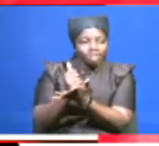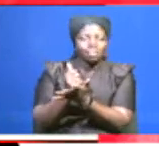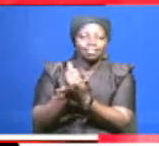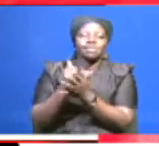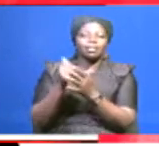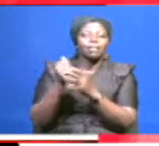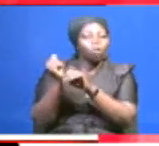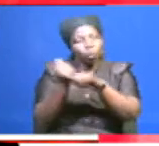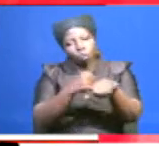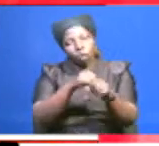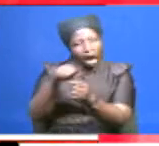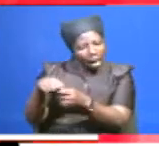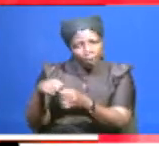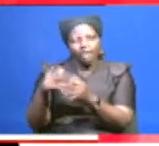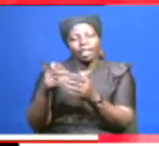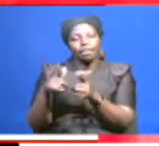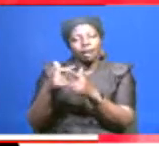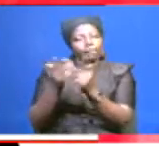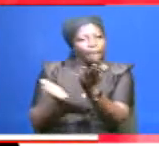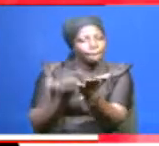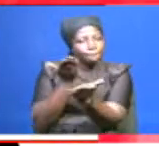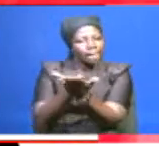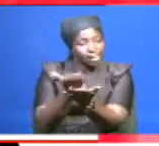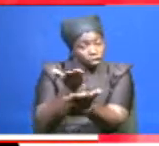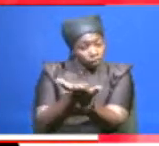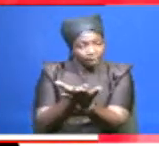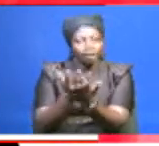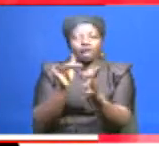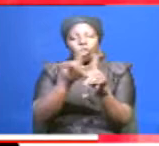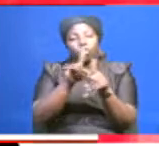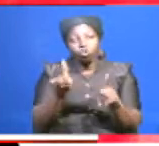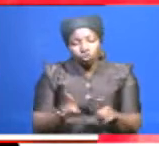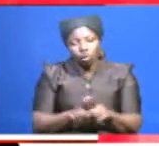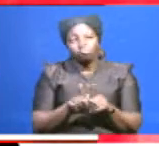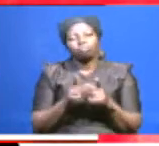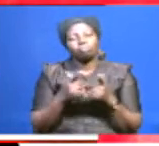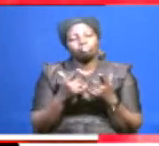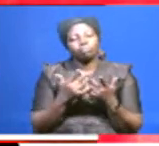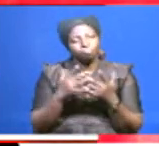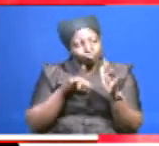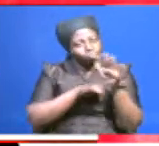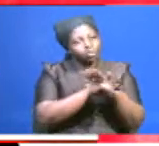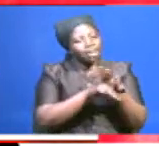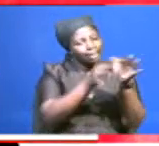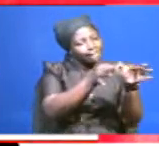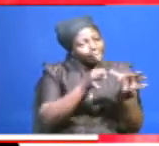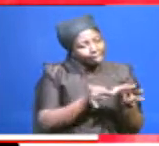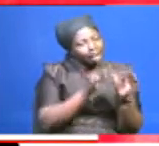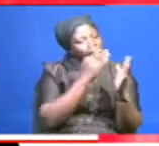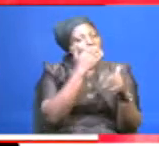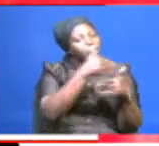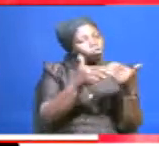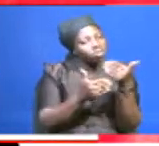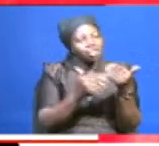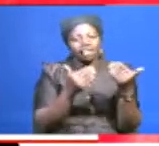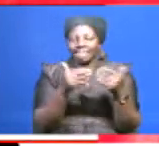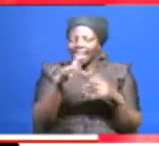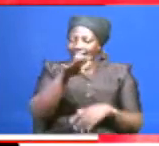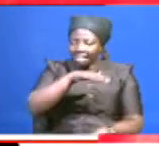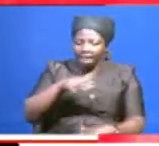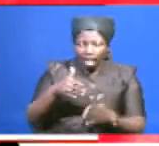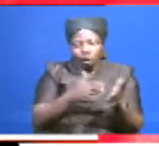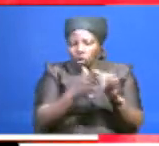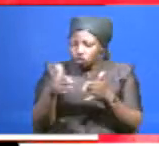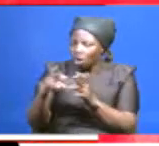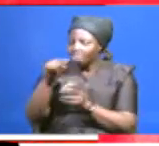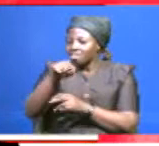present a petition. And also go to the Treasury buildings. There are no businesses along those streets.